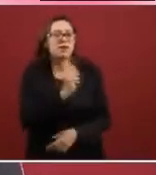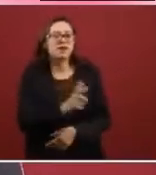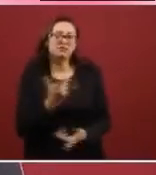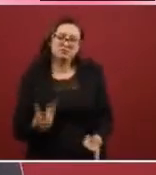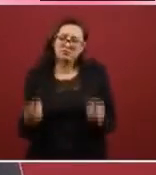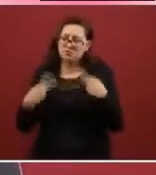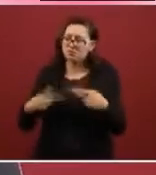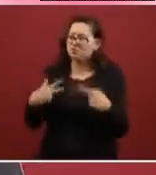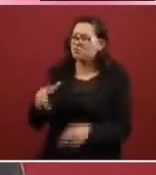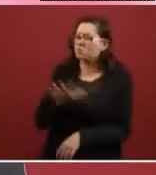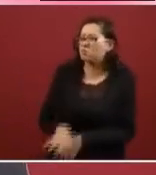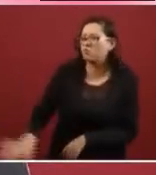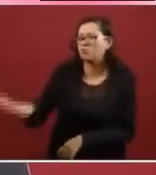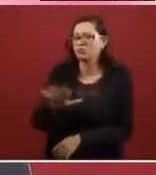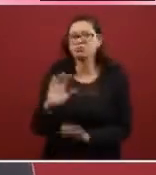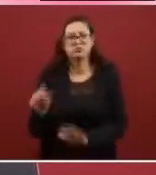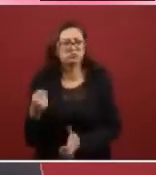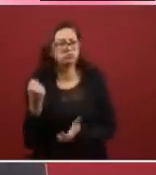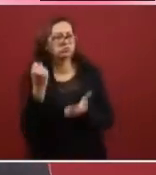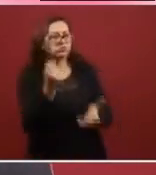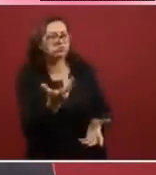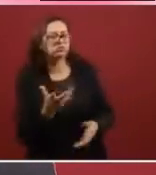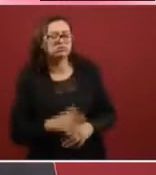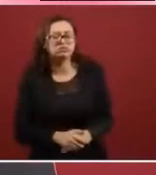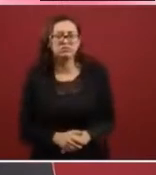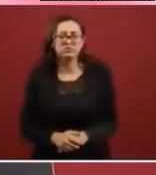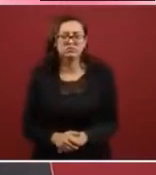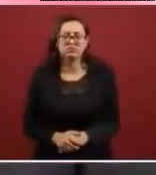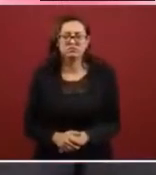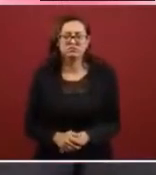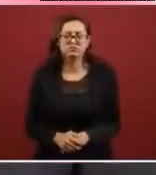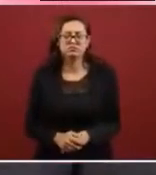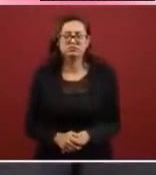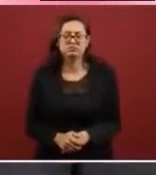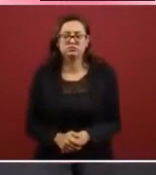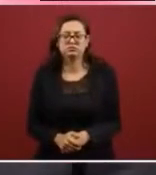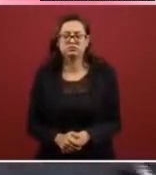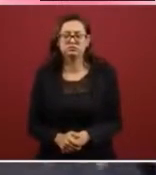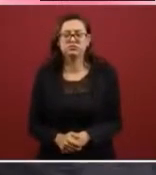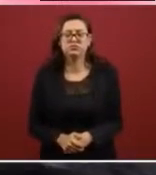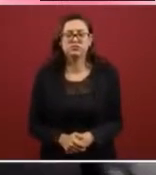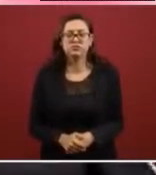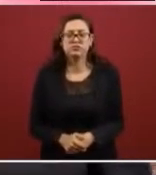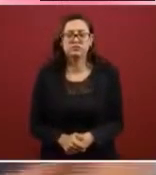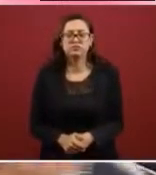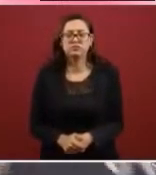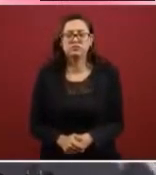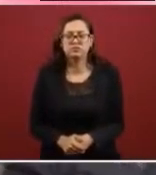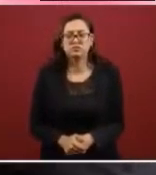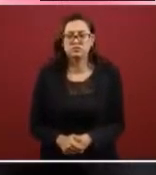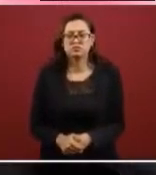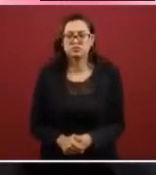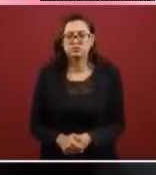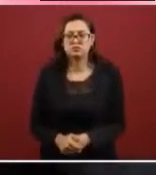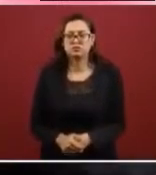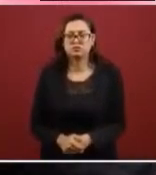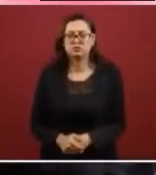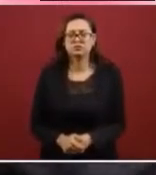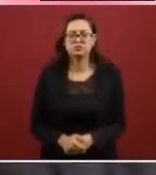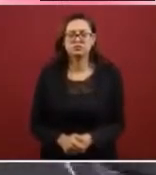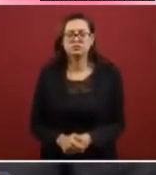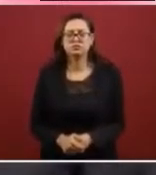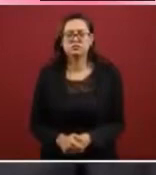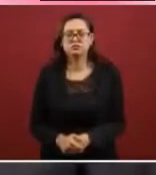paying. Entonces voy a hablar so I'm going to talk con todos los que tienen with all